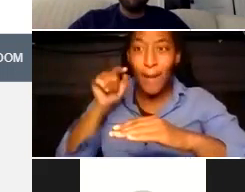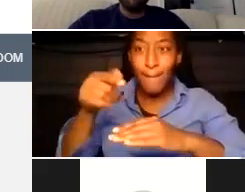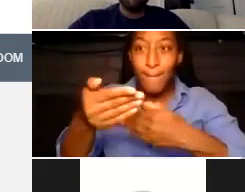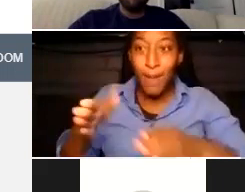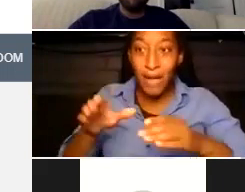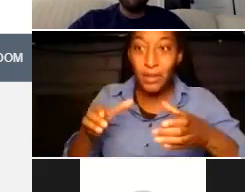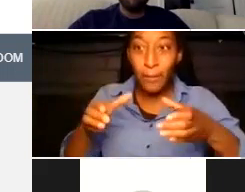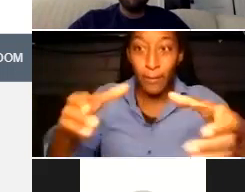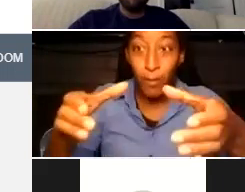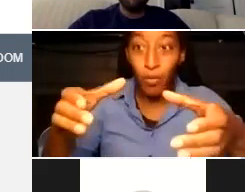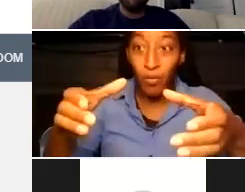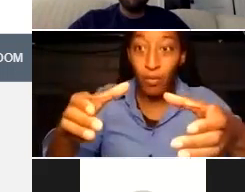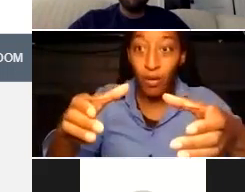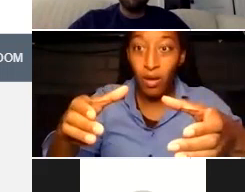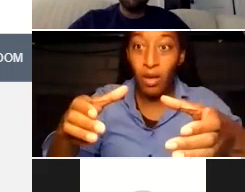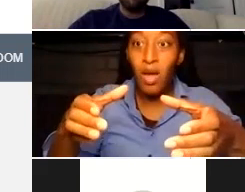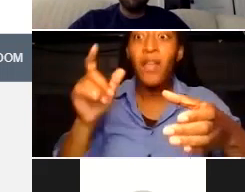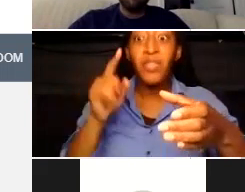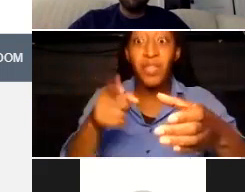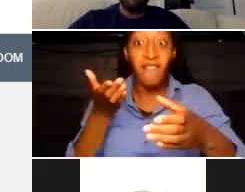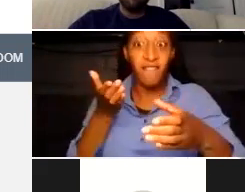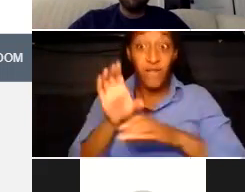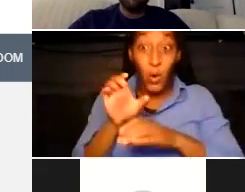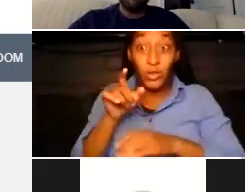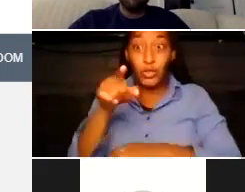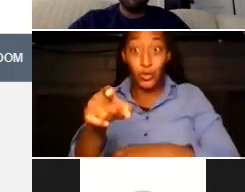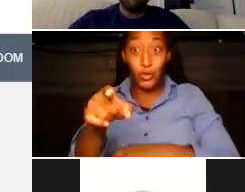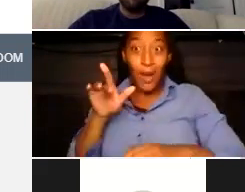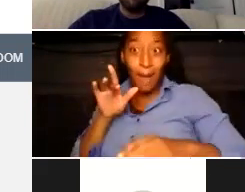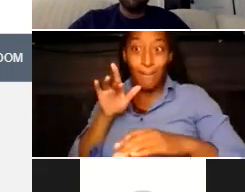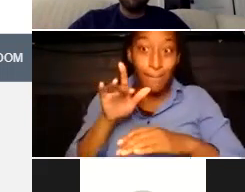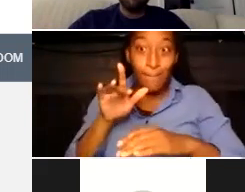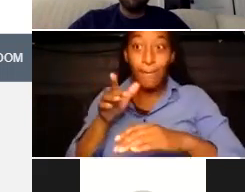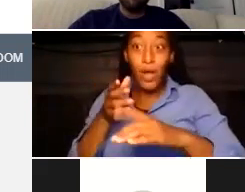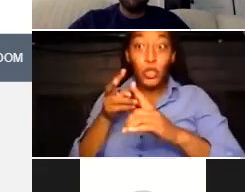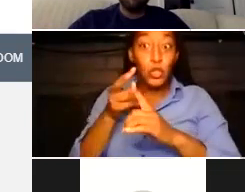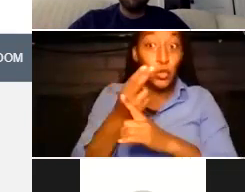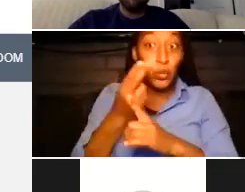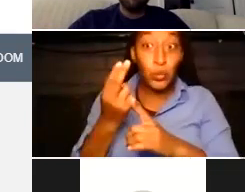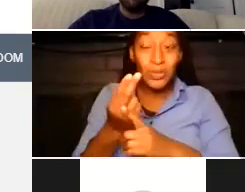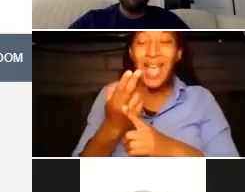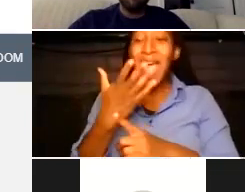the displacement that the box experiences have to be in the same direction.